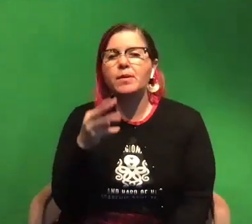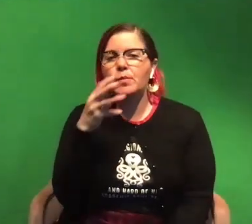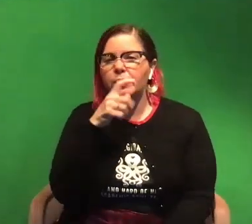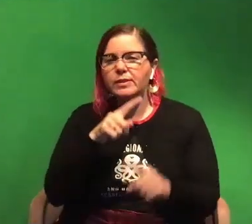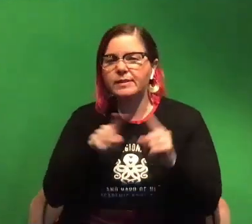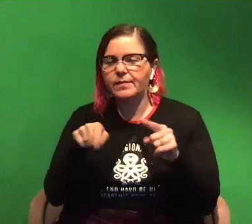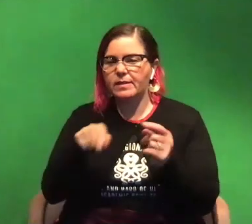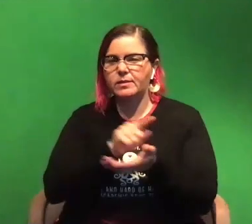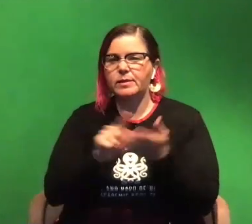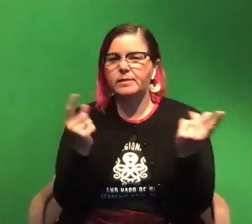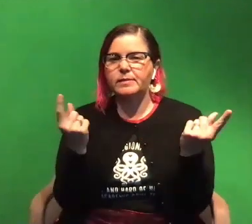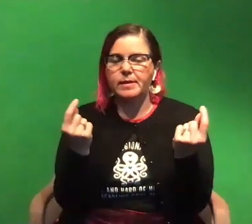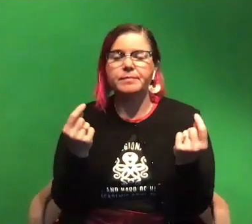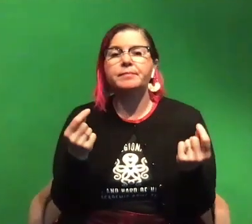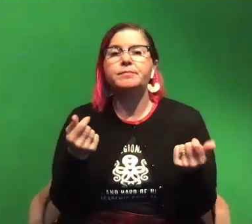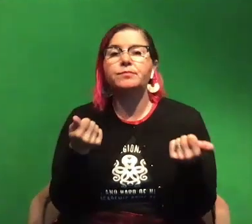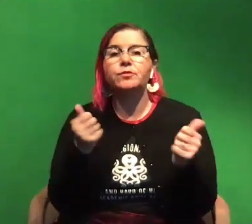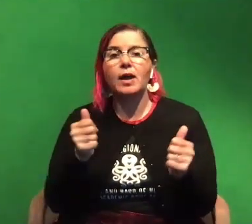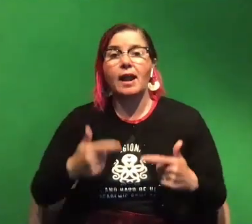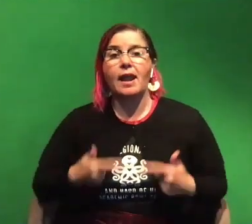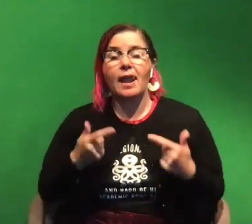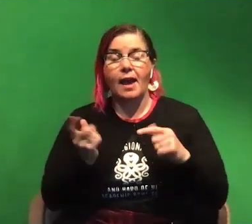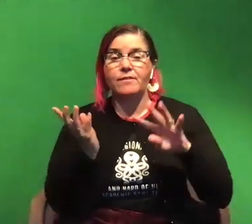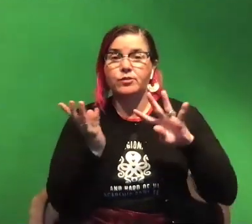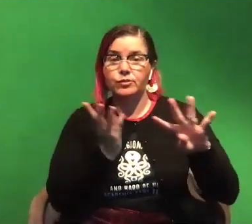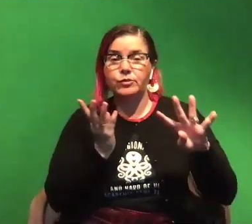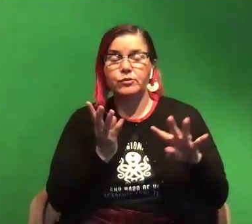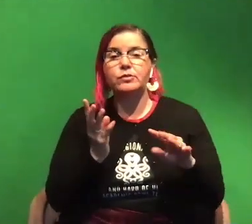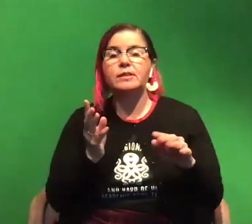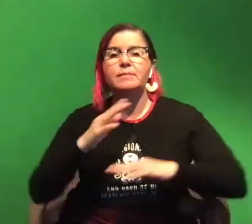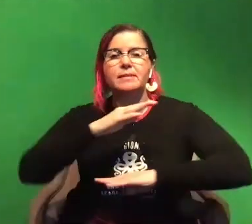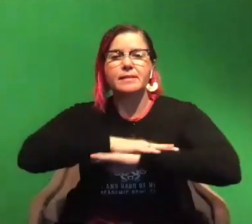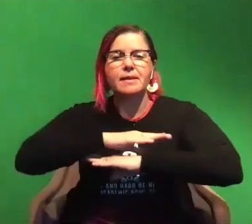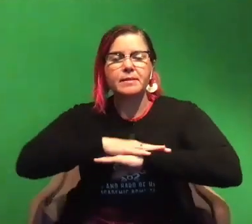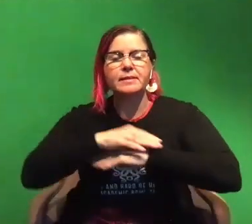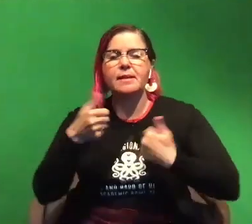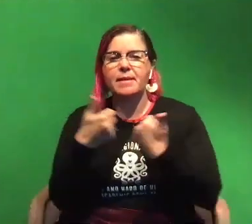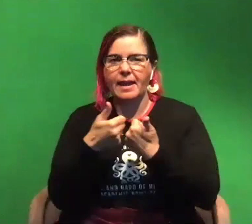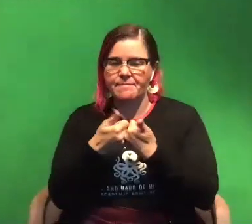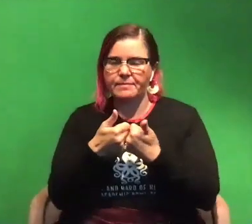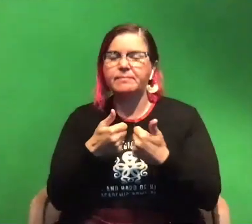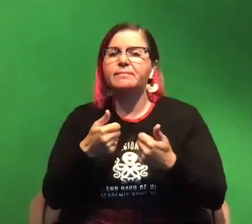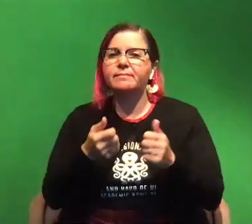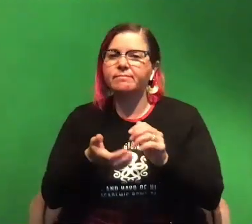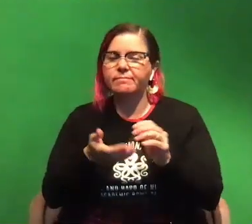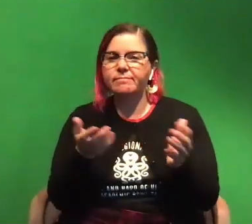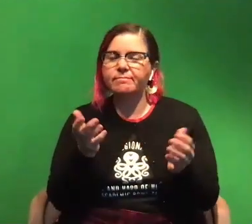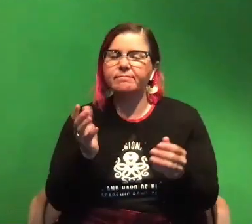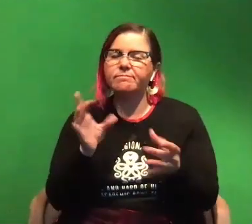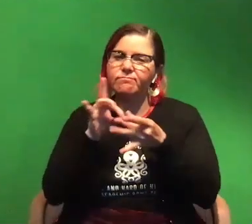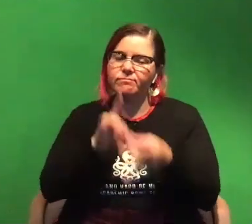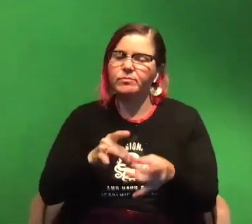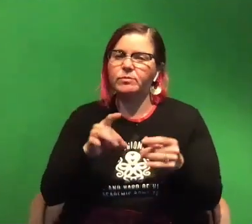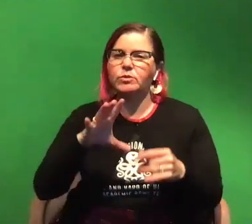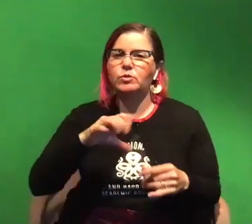week. We're going to try to do a live streamed tabletop gaming session that's going to be all squid themed. So you're going to